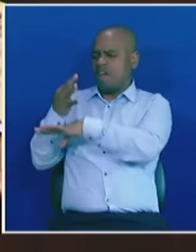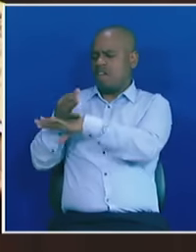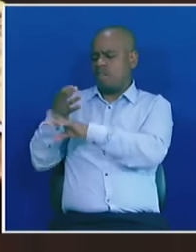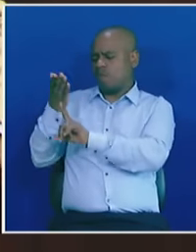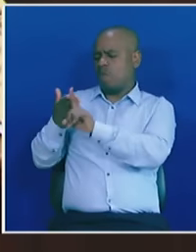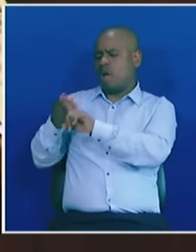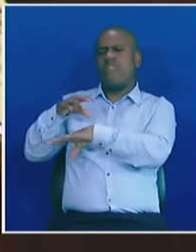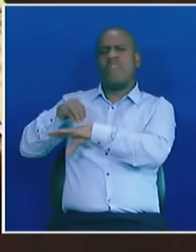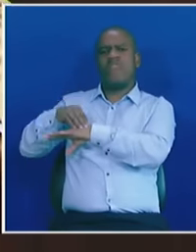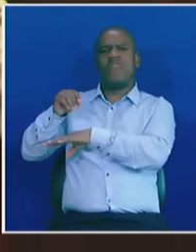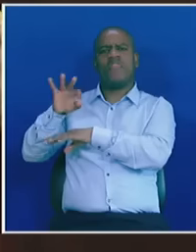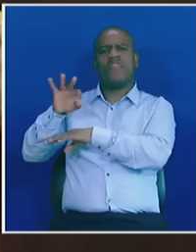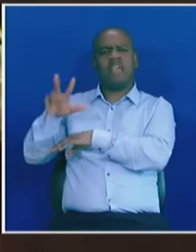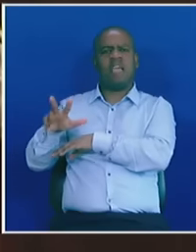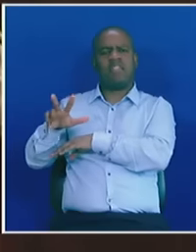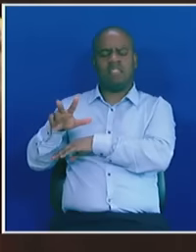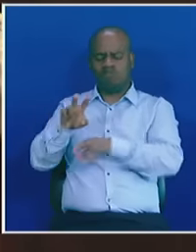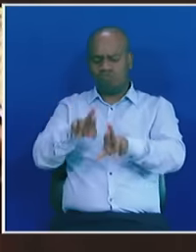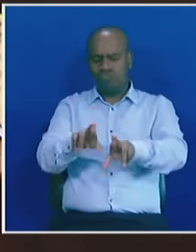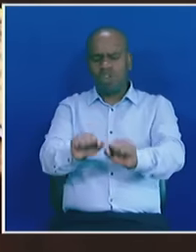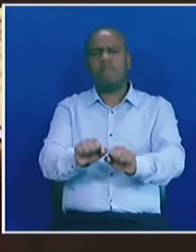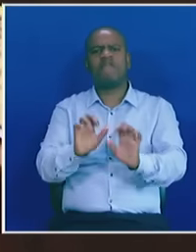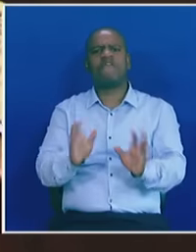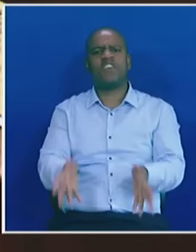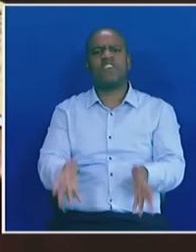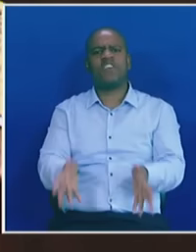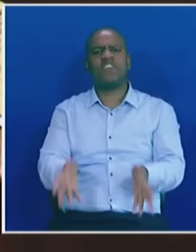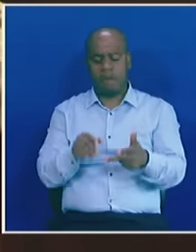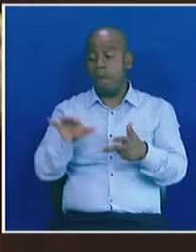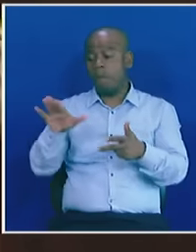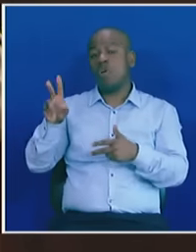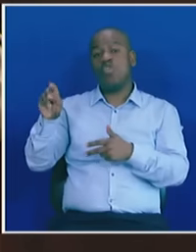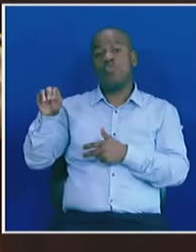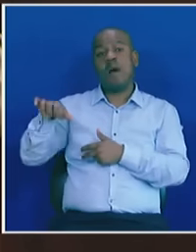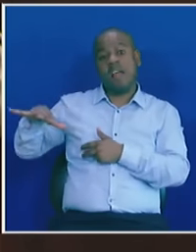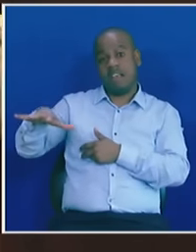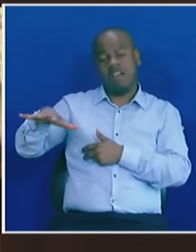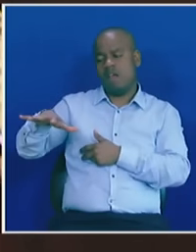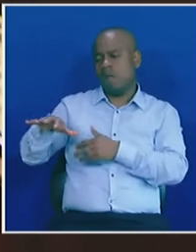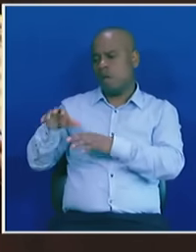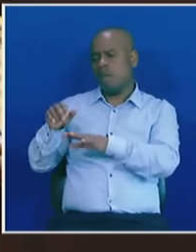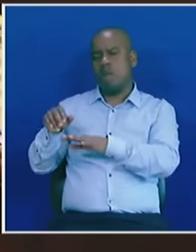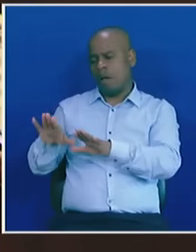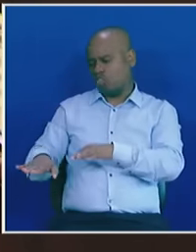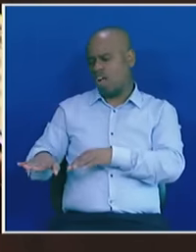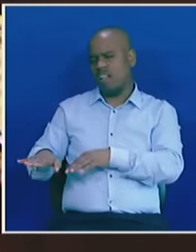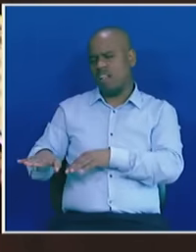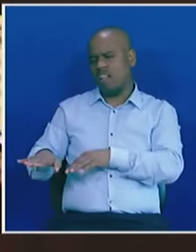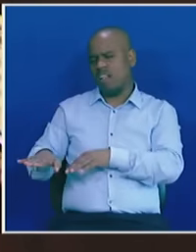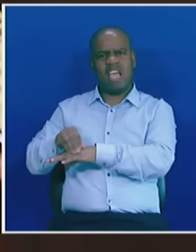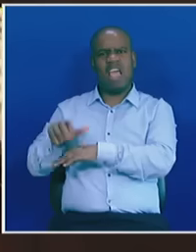years. Kanti futhi nalapha eMbibane umntwana one-18 years obefunda isikole